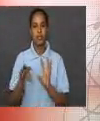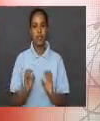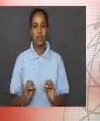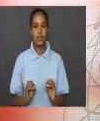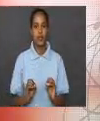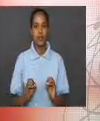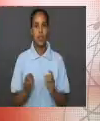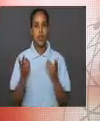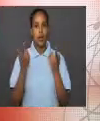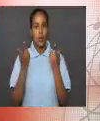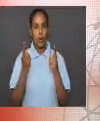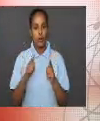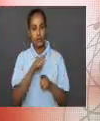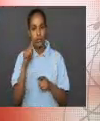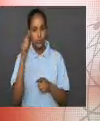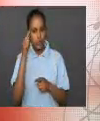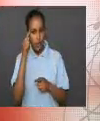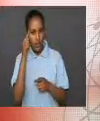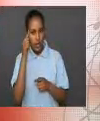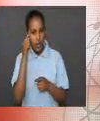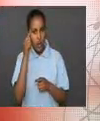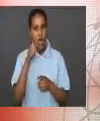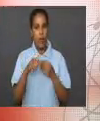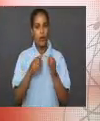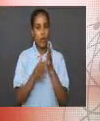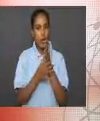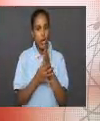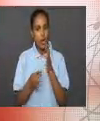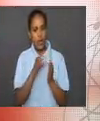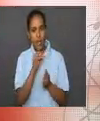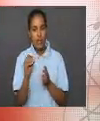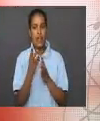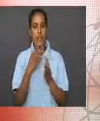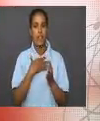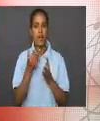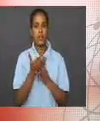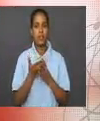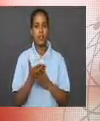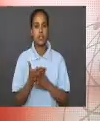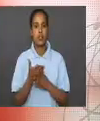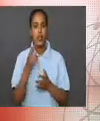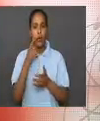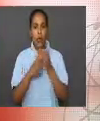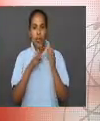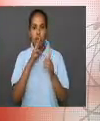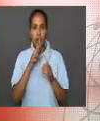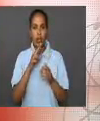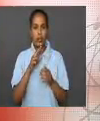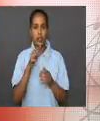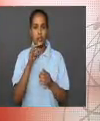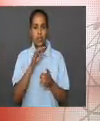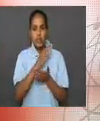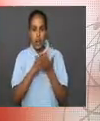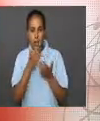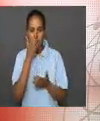Students, when you think about oils and fats, what are some